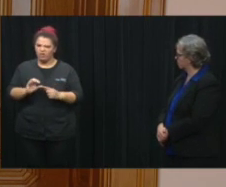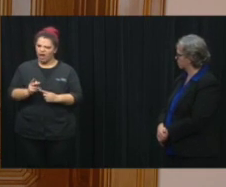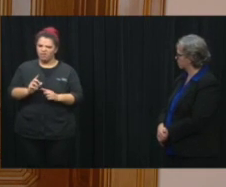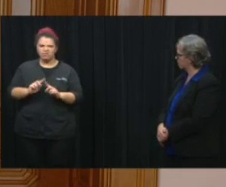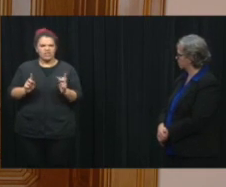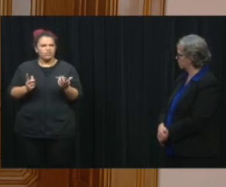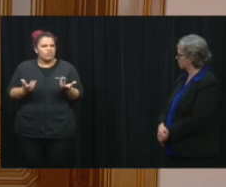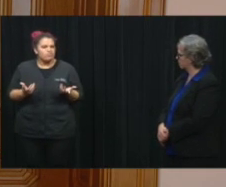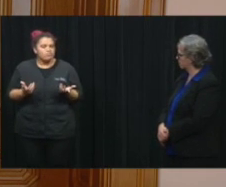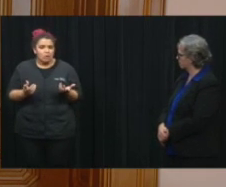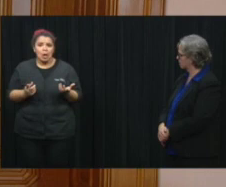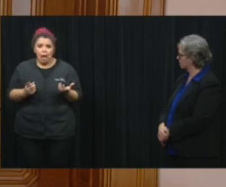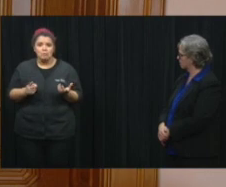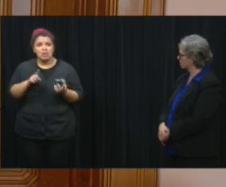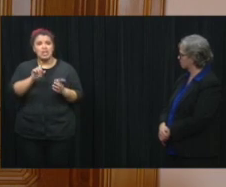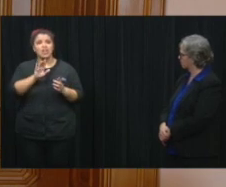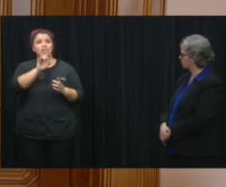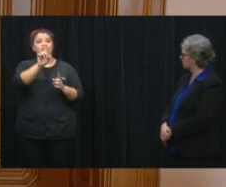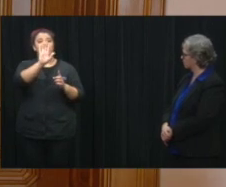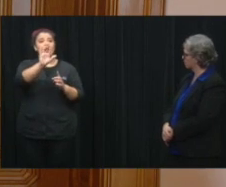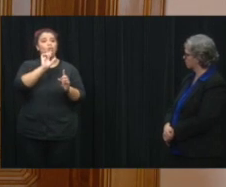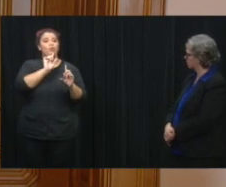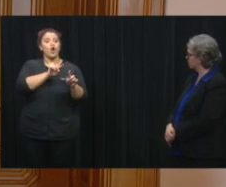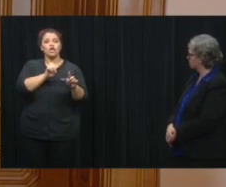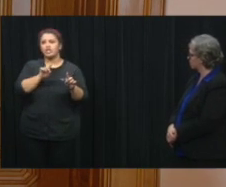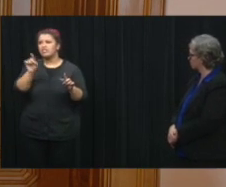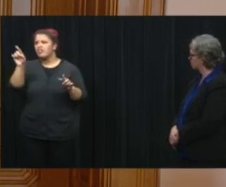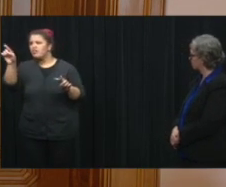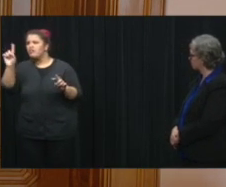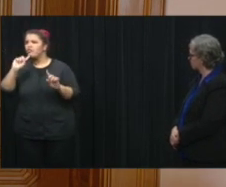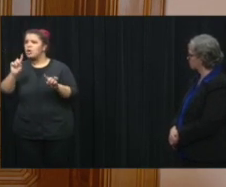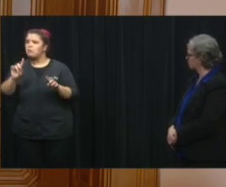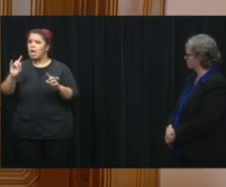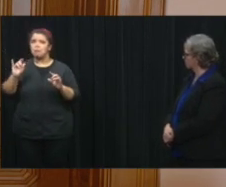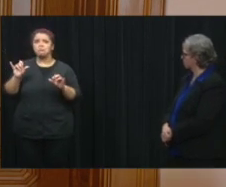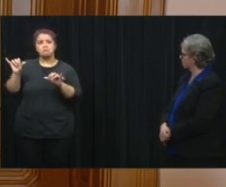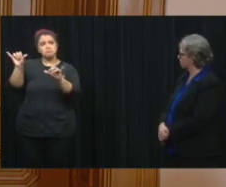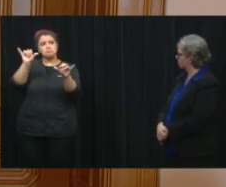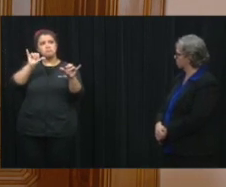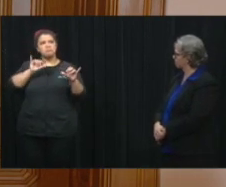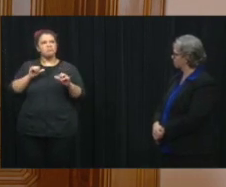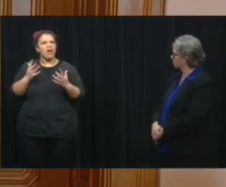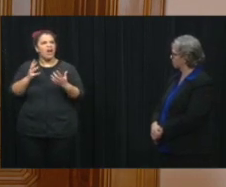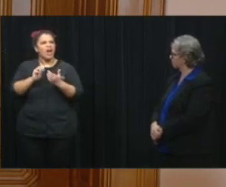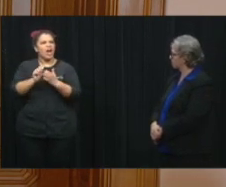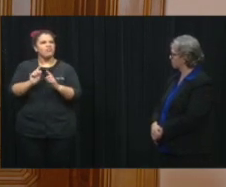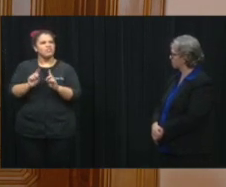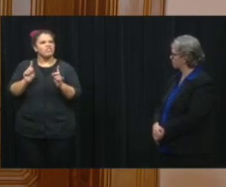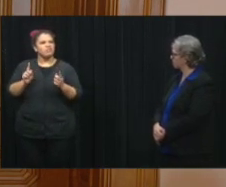much the same orders that you've done. What's been the difference? Well, I'm going to refer that to the